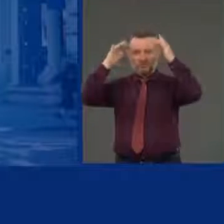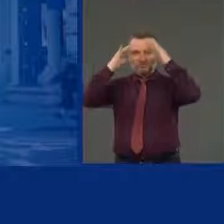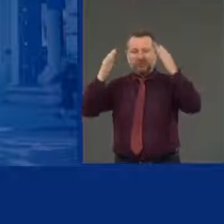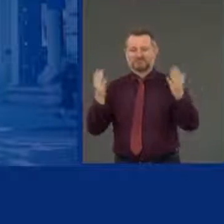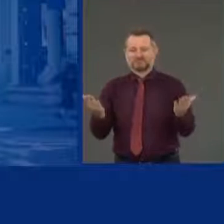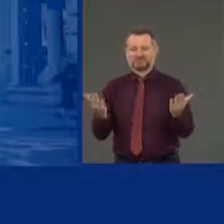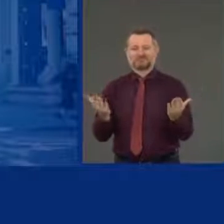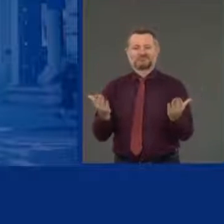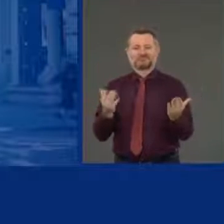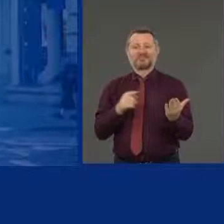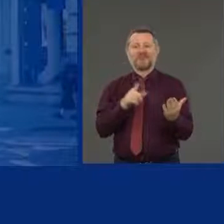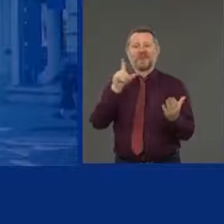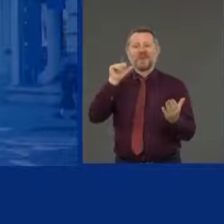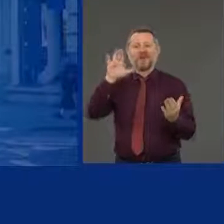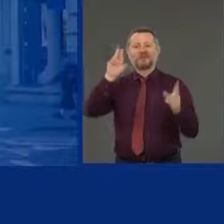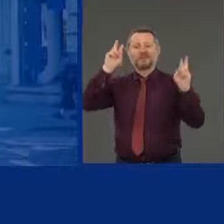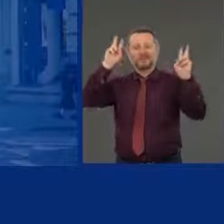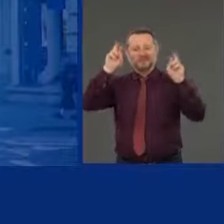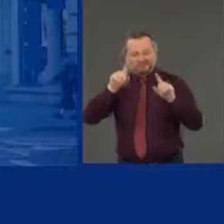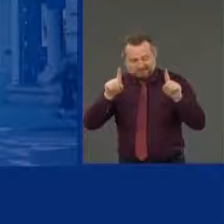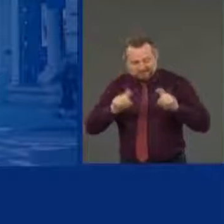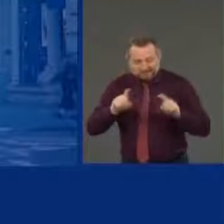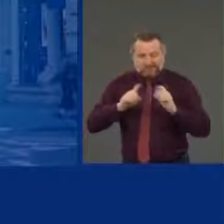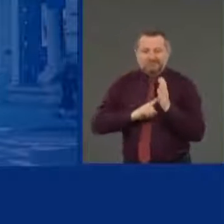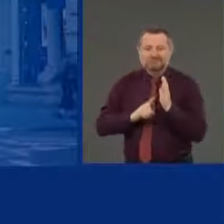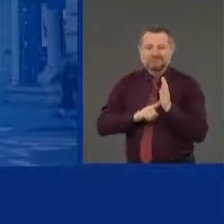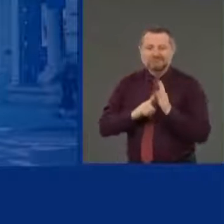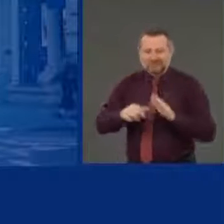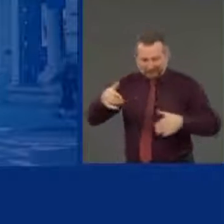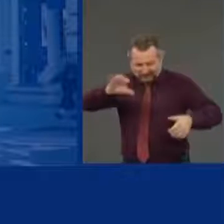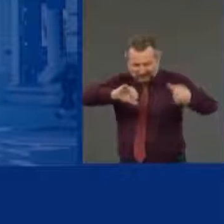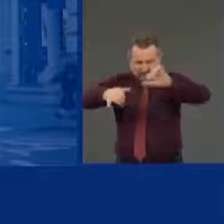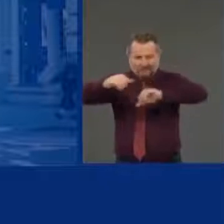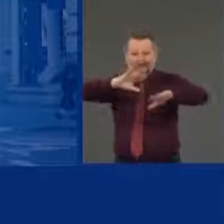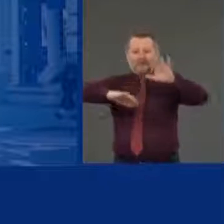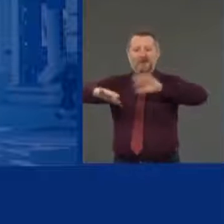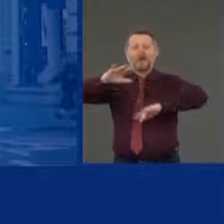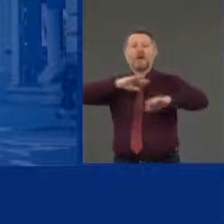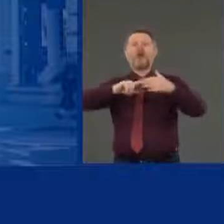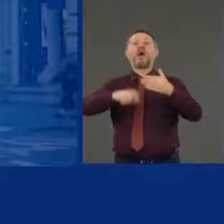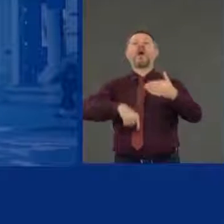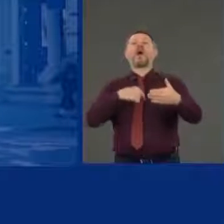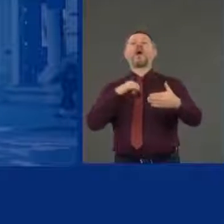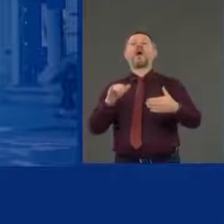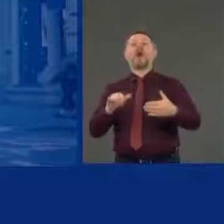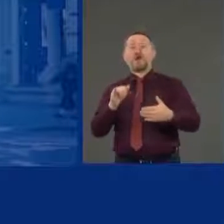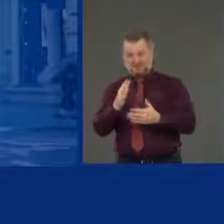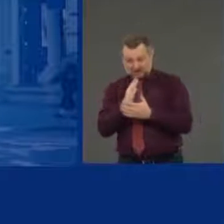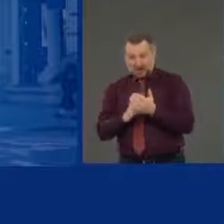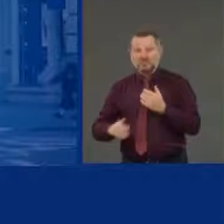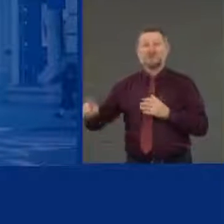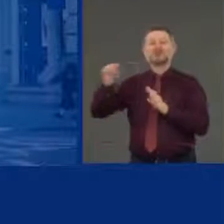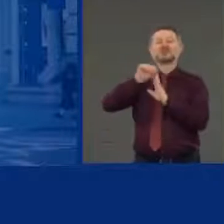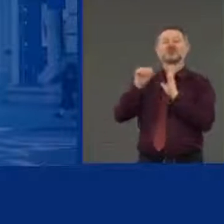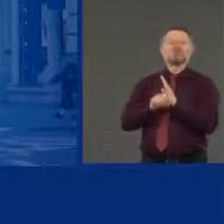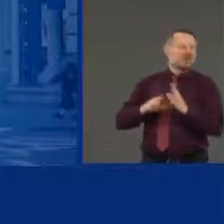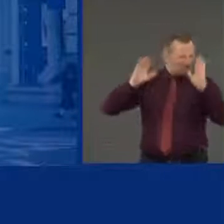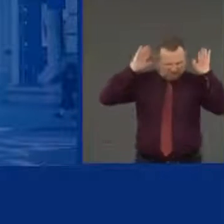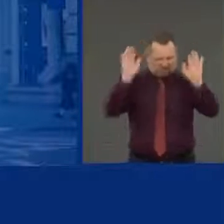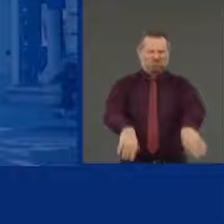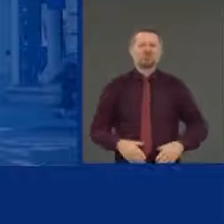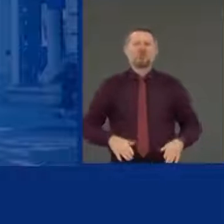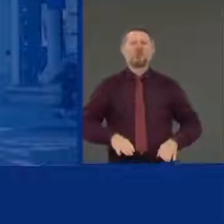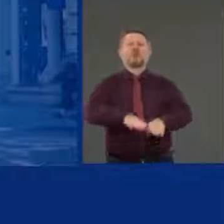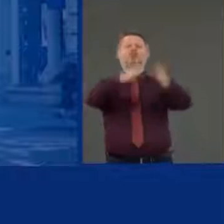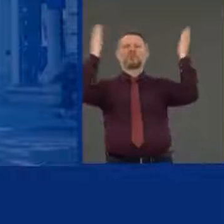laboratory and you tested it. And some places opened with very little control.